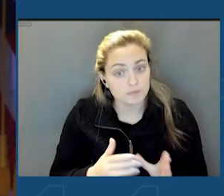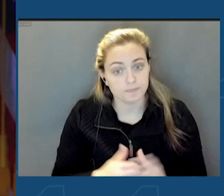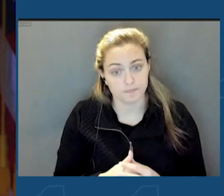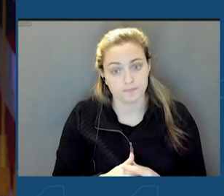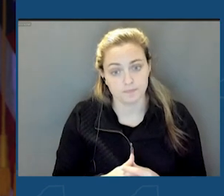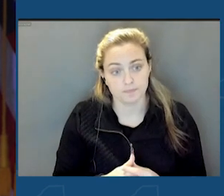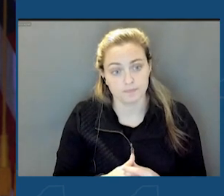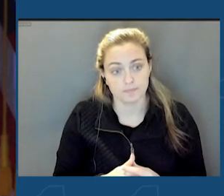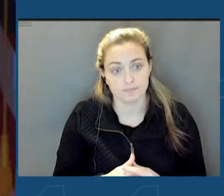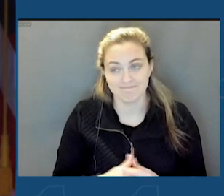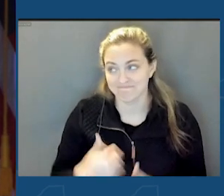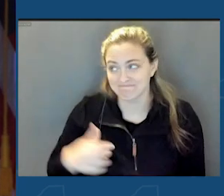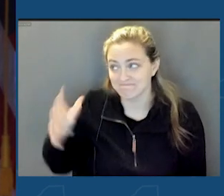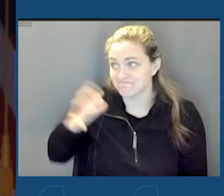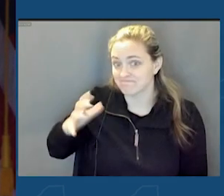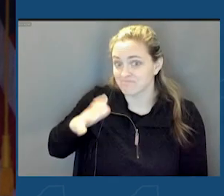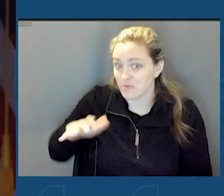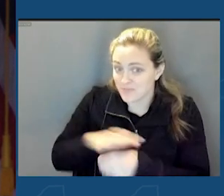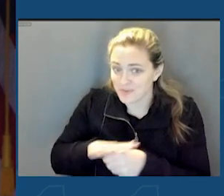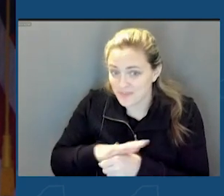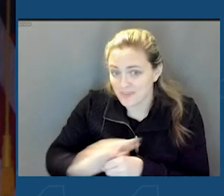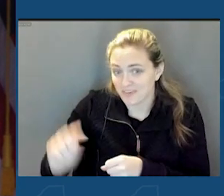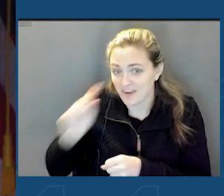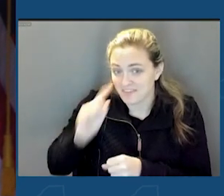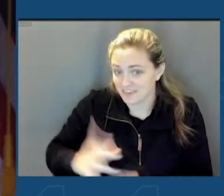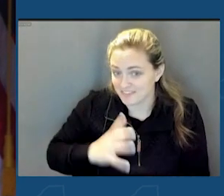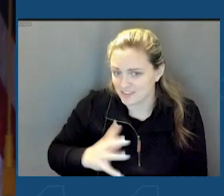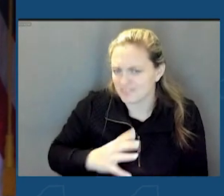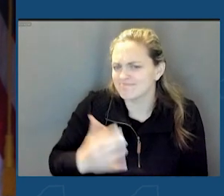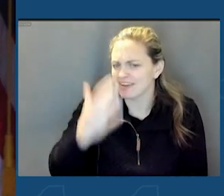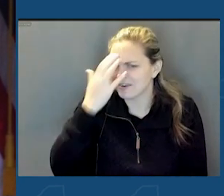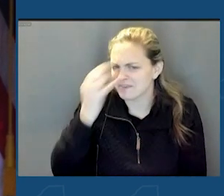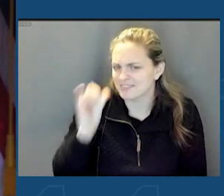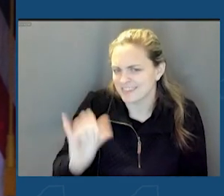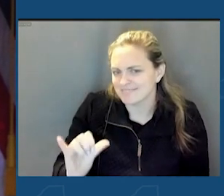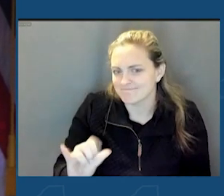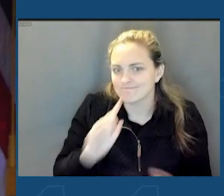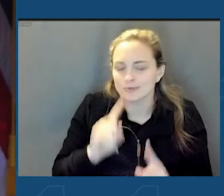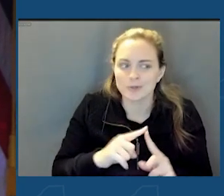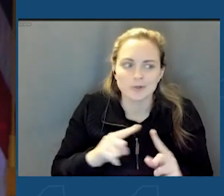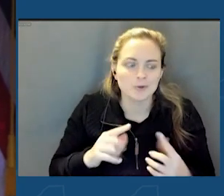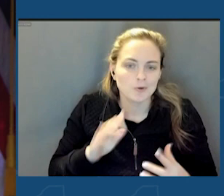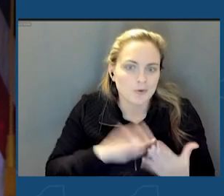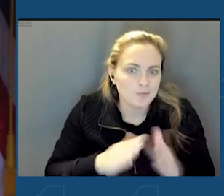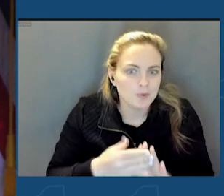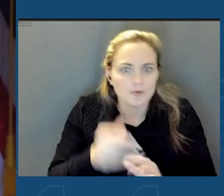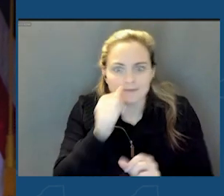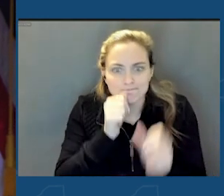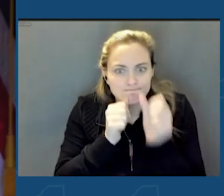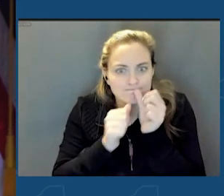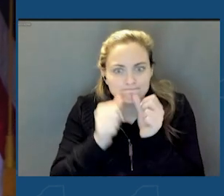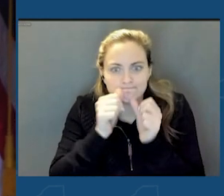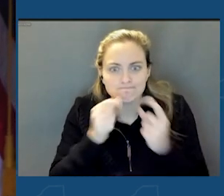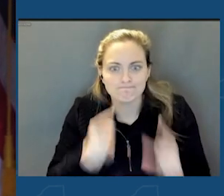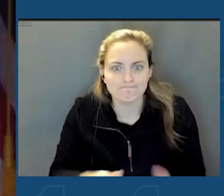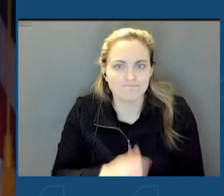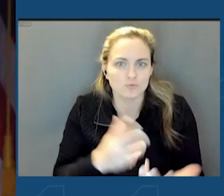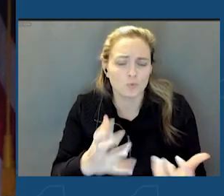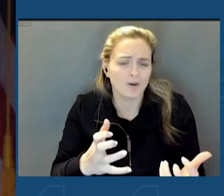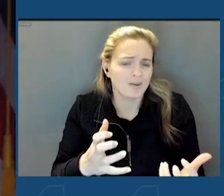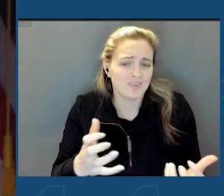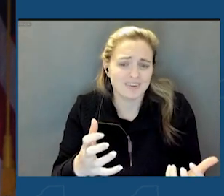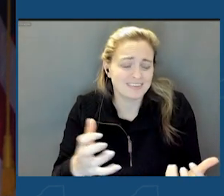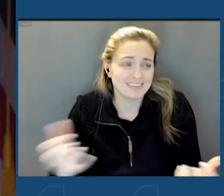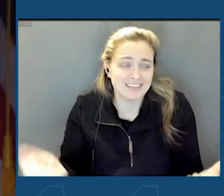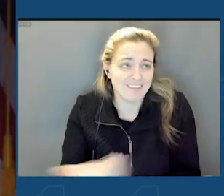I'm a former local government official. I know what it's like. I know what it's like when your community's hurting and suffering, and you just want, with every fiber in your